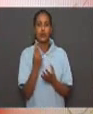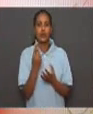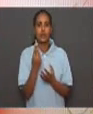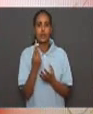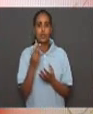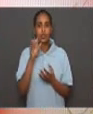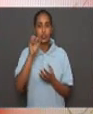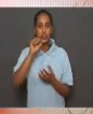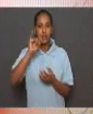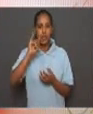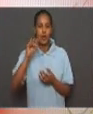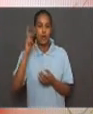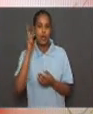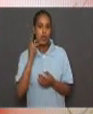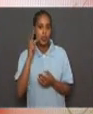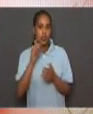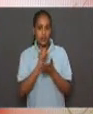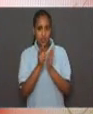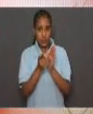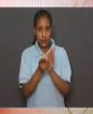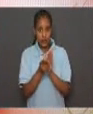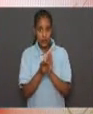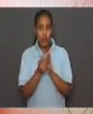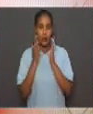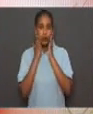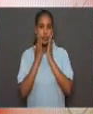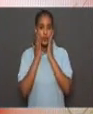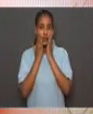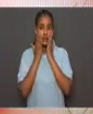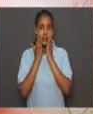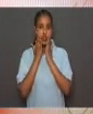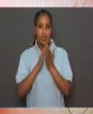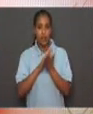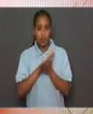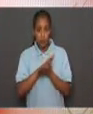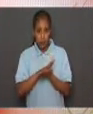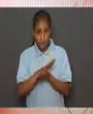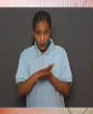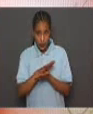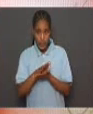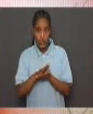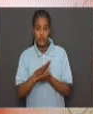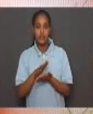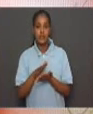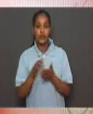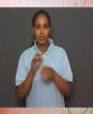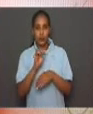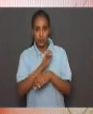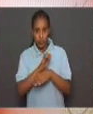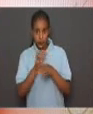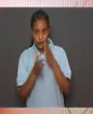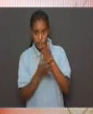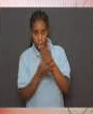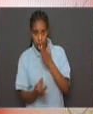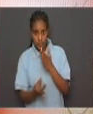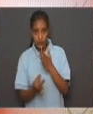for silicone polymer, such as cosmetics, lubricants, and polishes. We